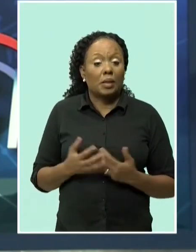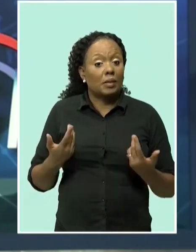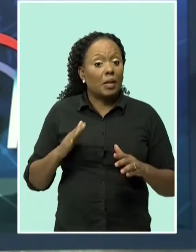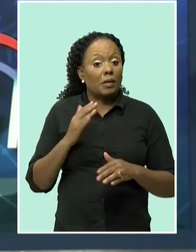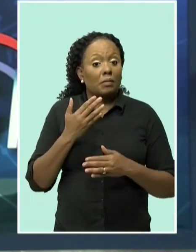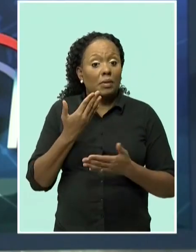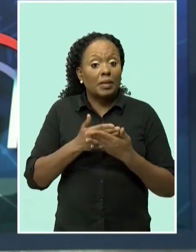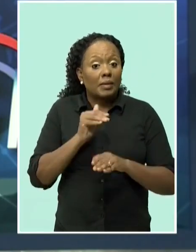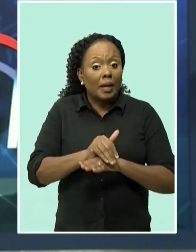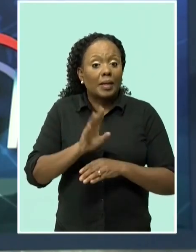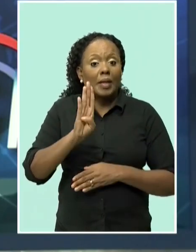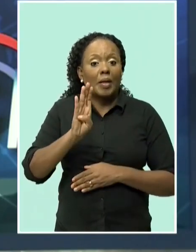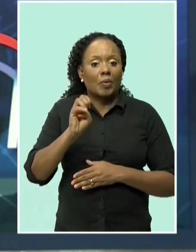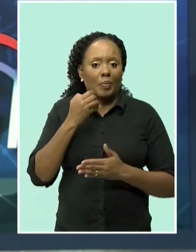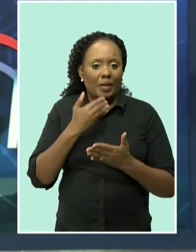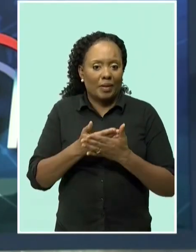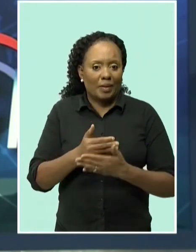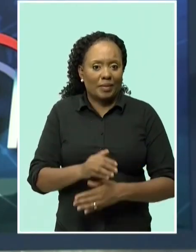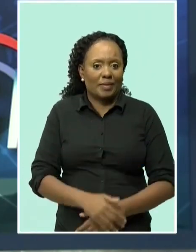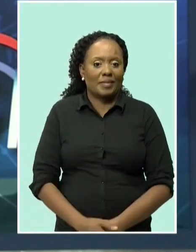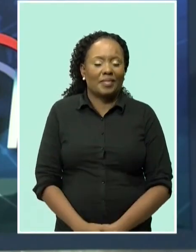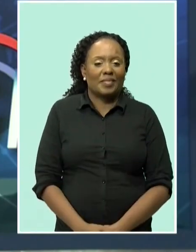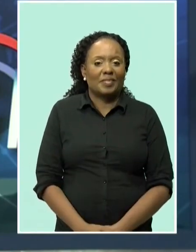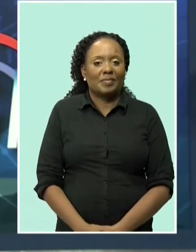our news. Good night and be good.